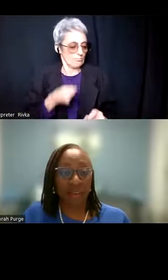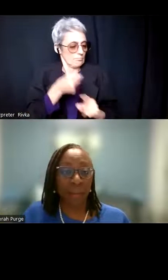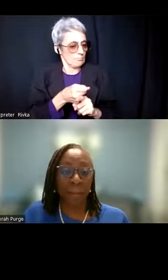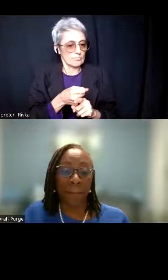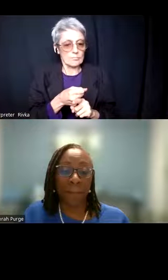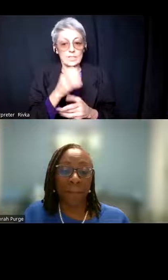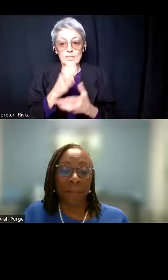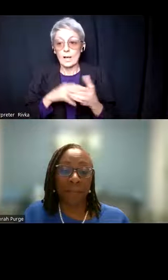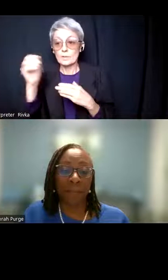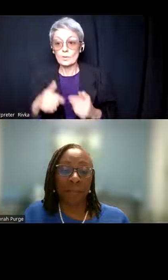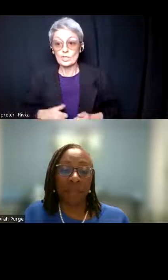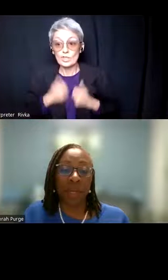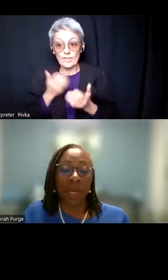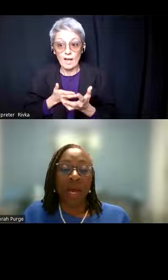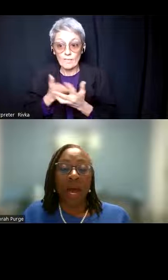survive.